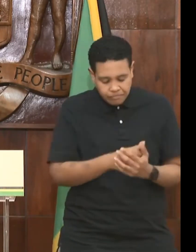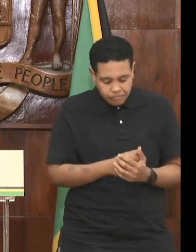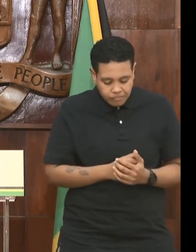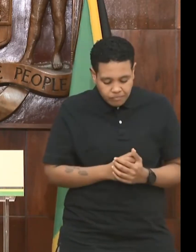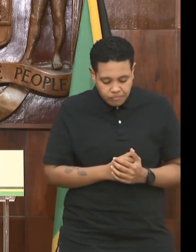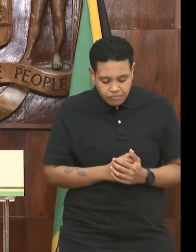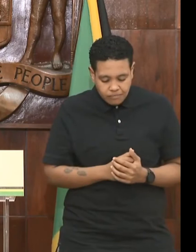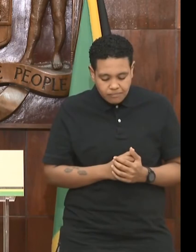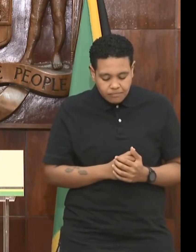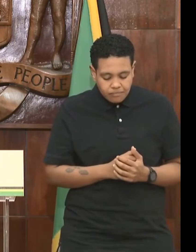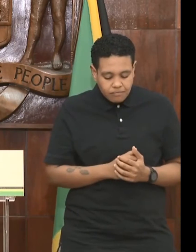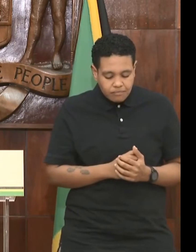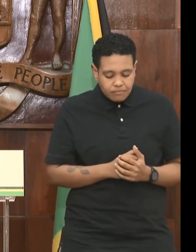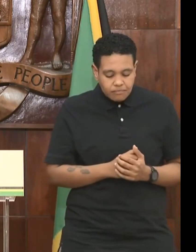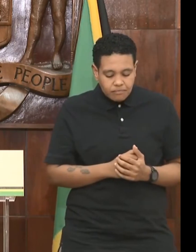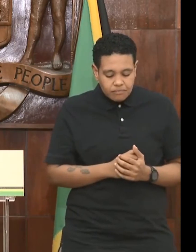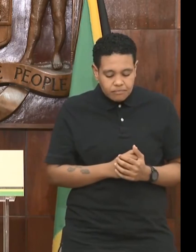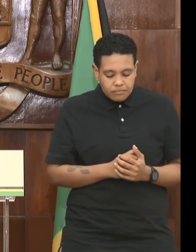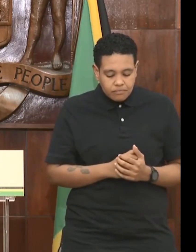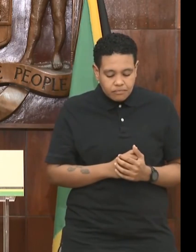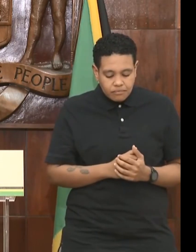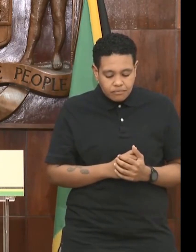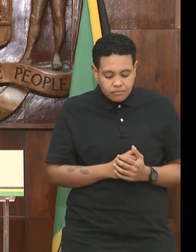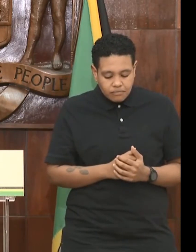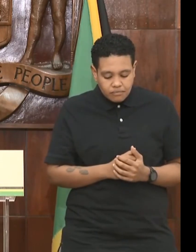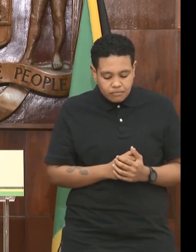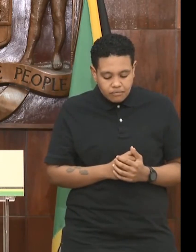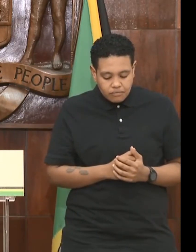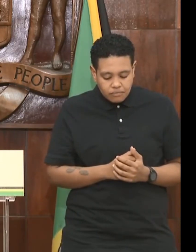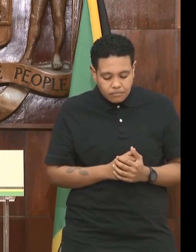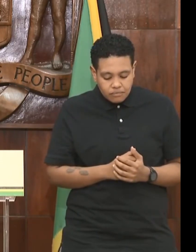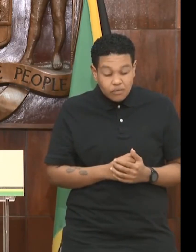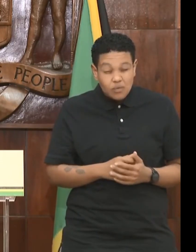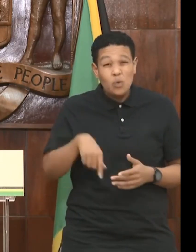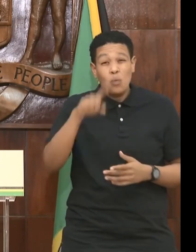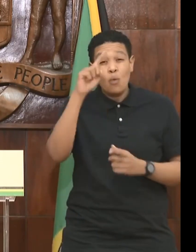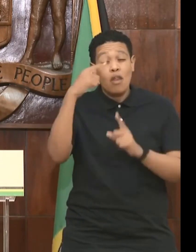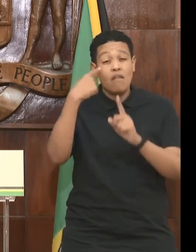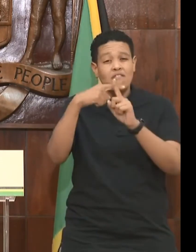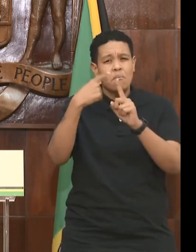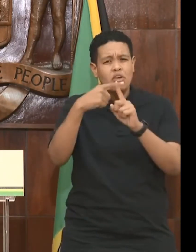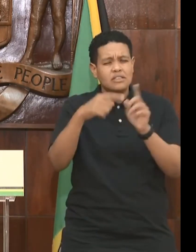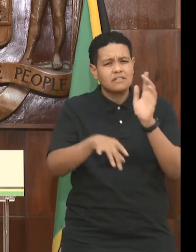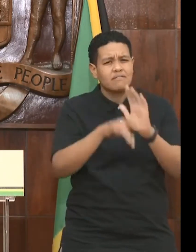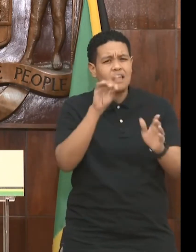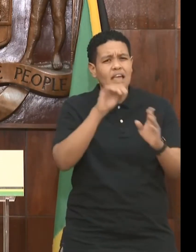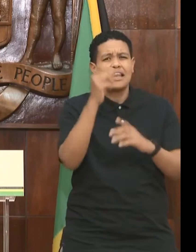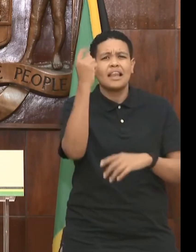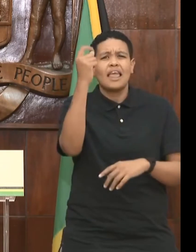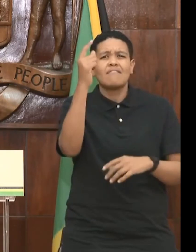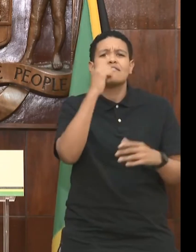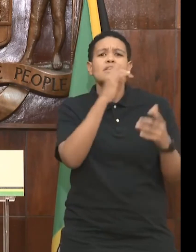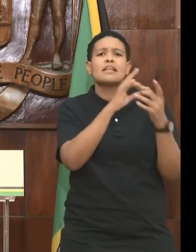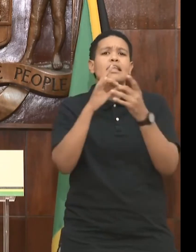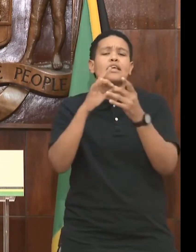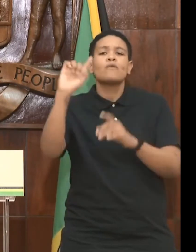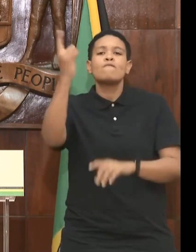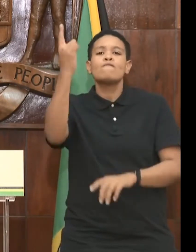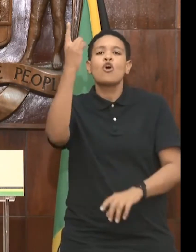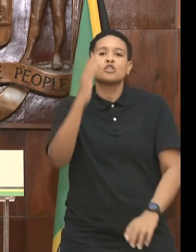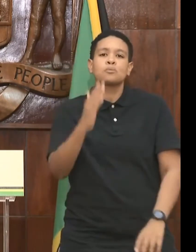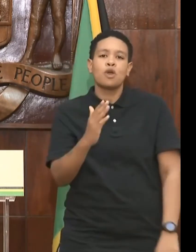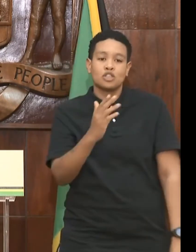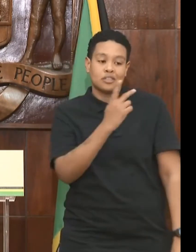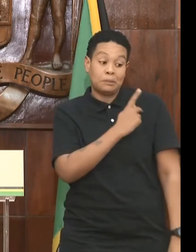were tested in the 11 is linked to the first patient, patient